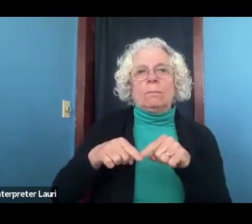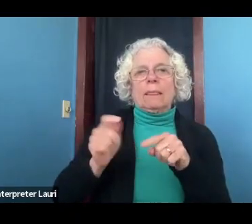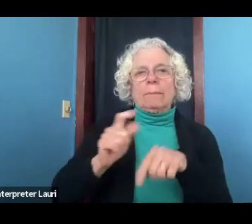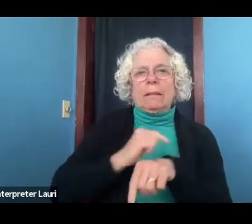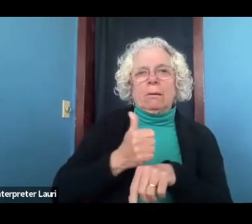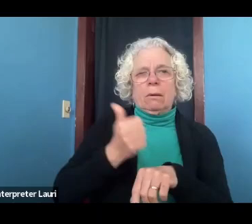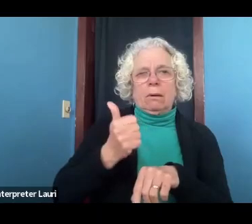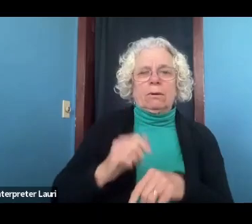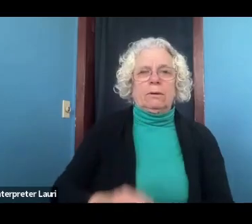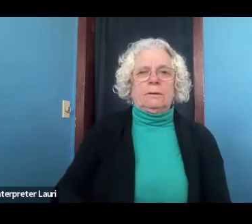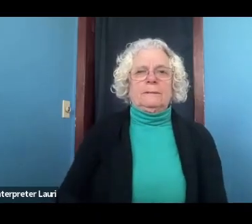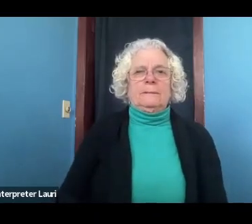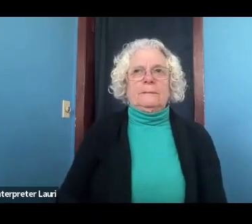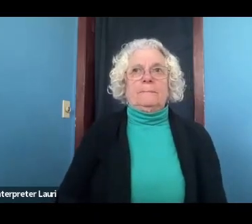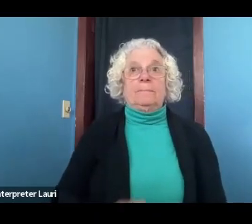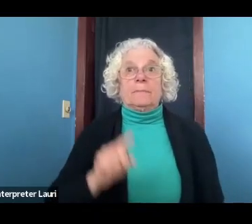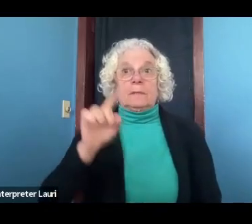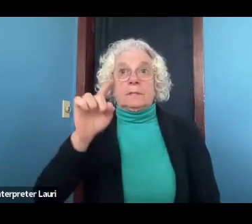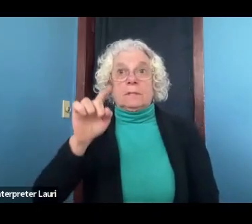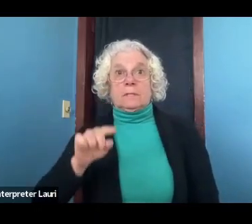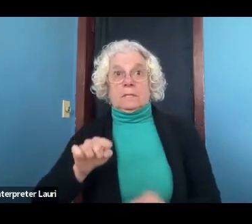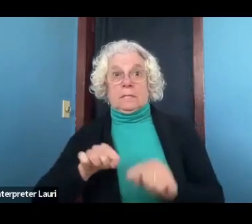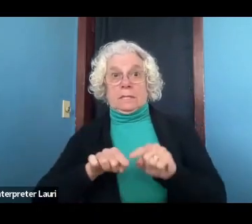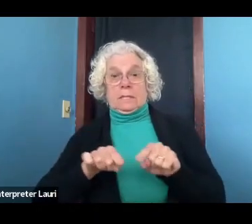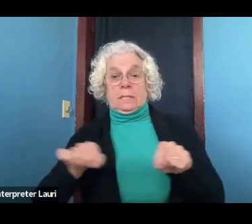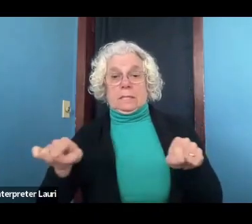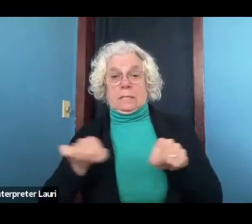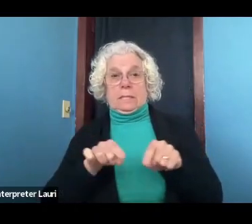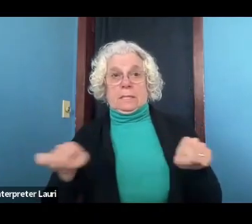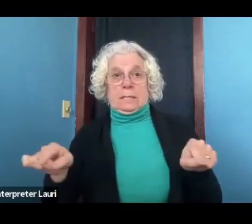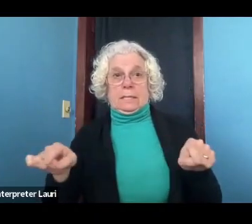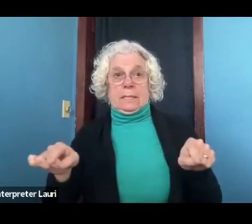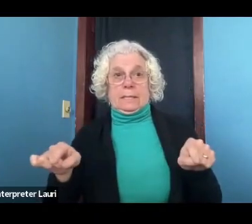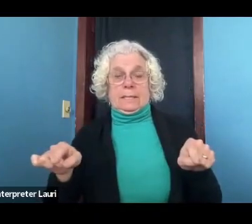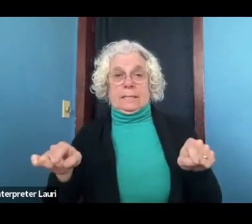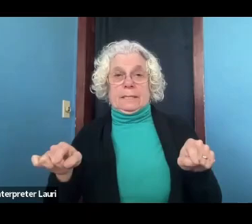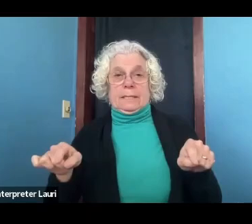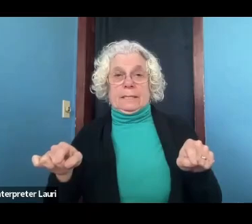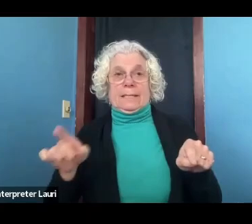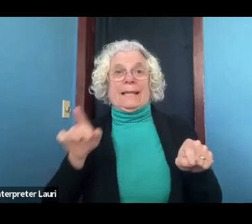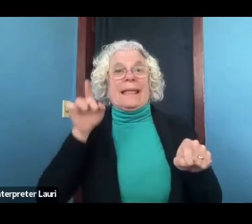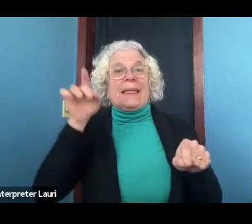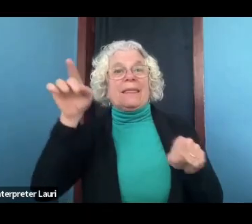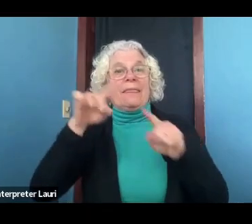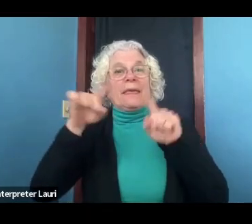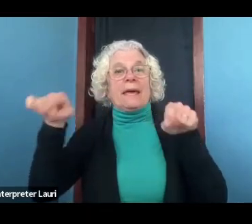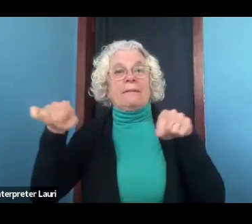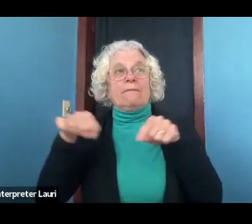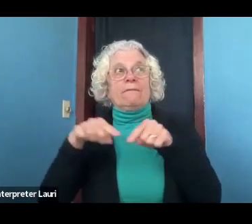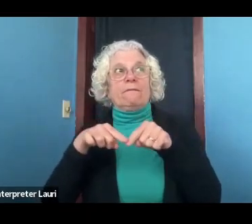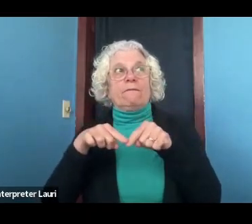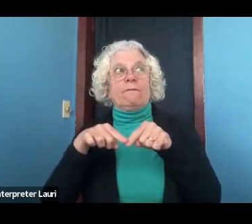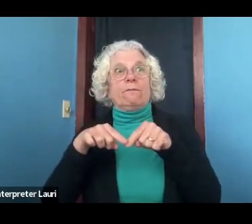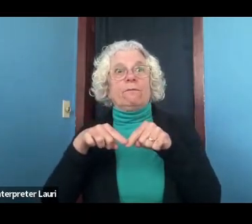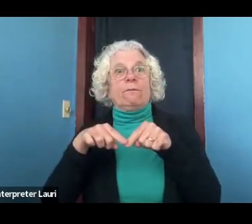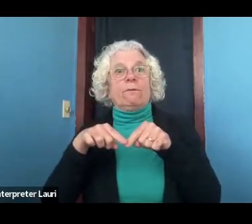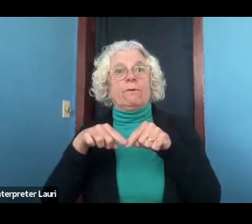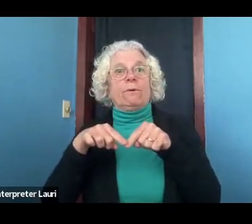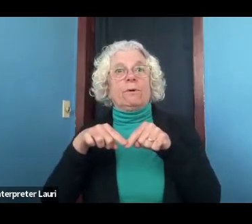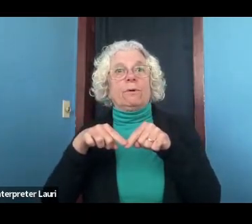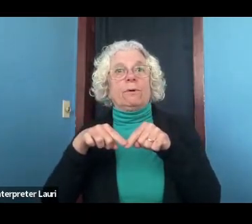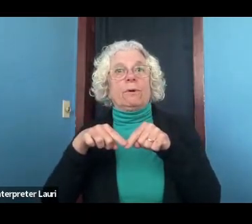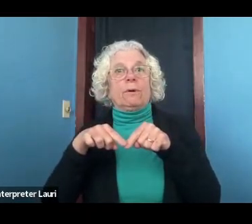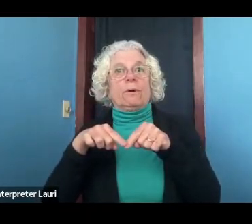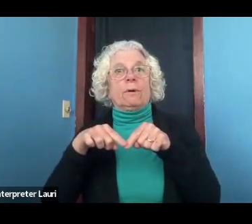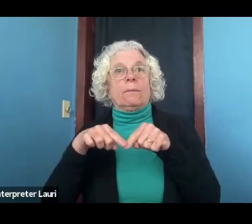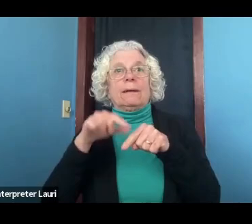Also, you note on the bottom of my slide, I say that you can't use this form if you had instructions